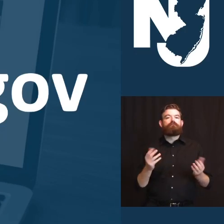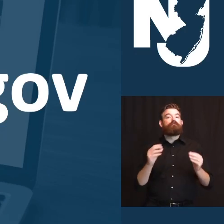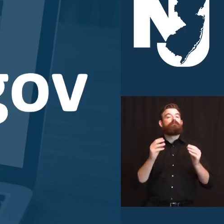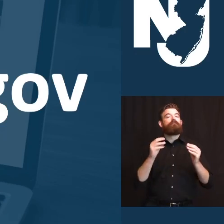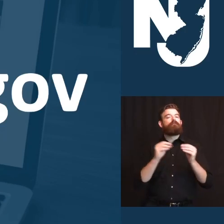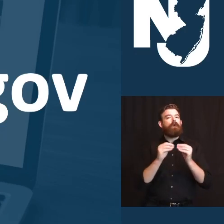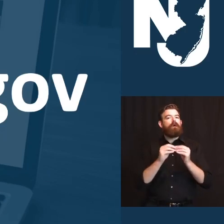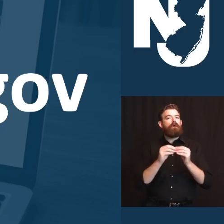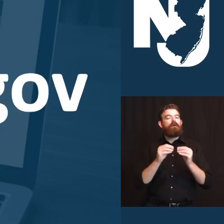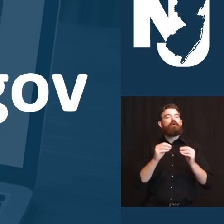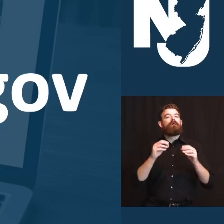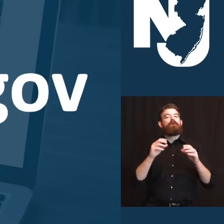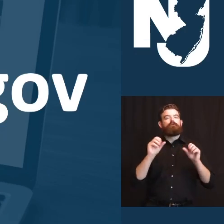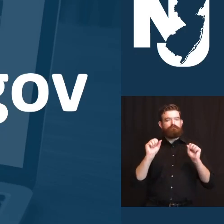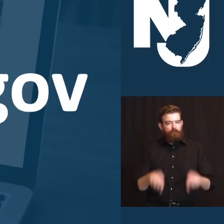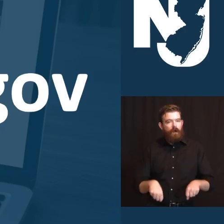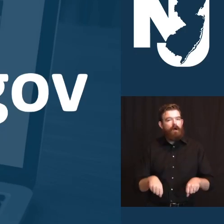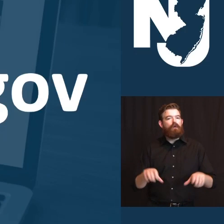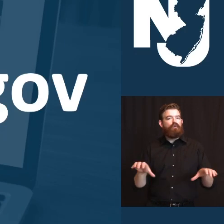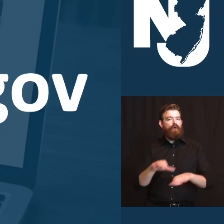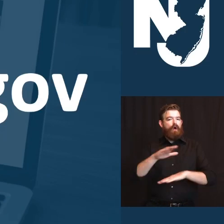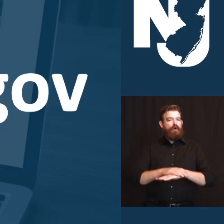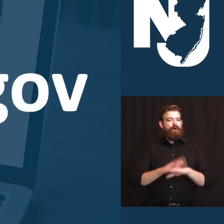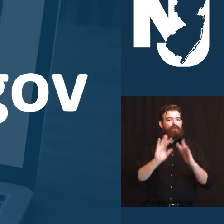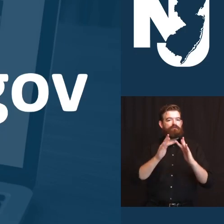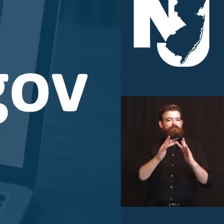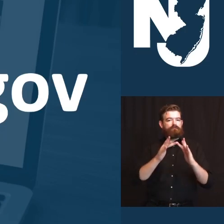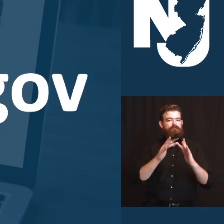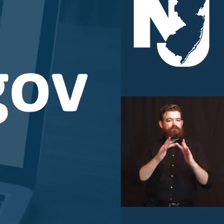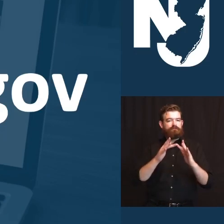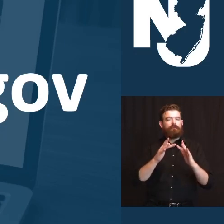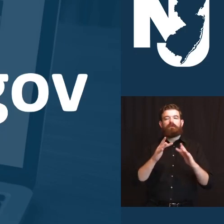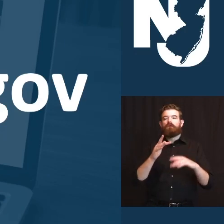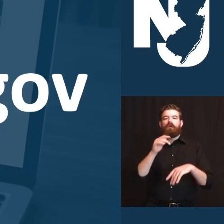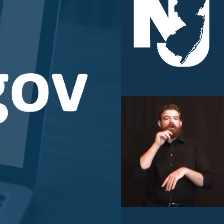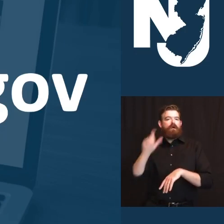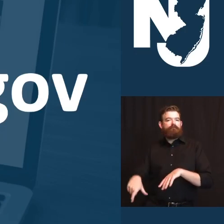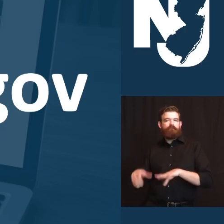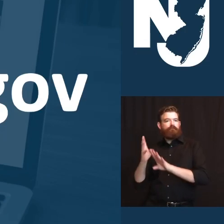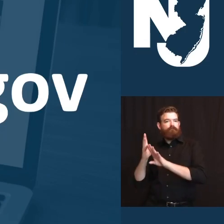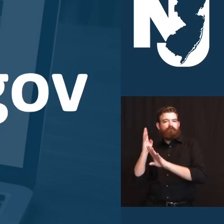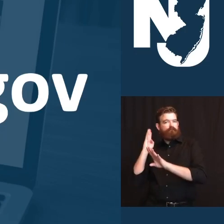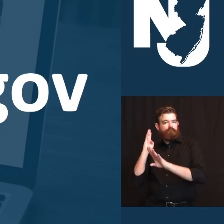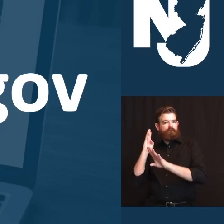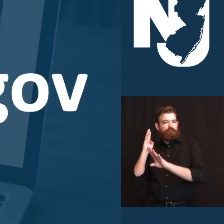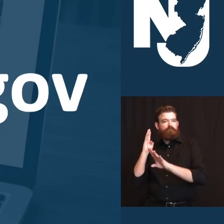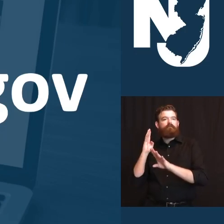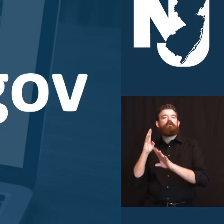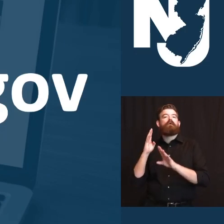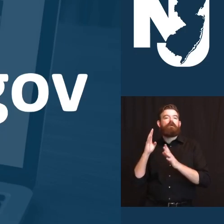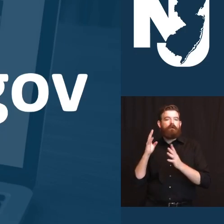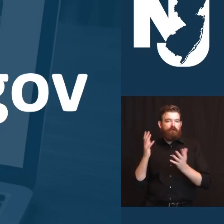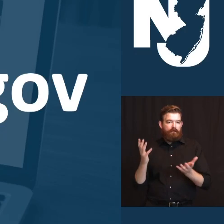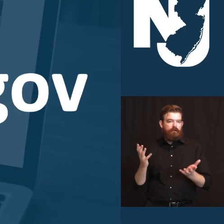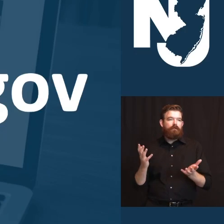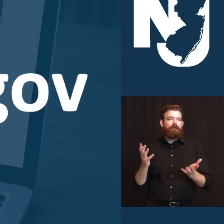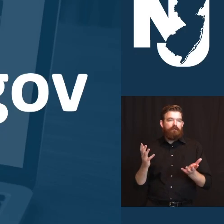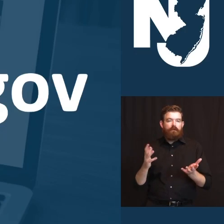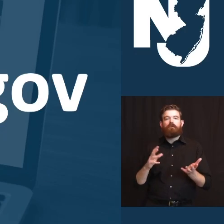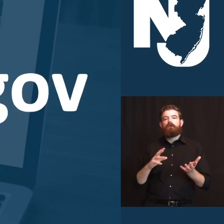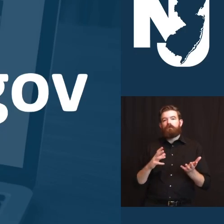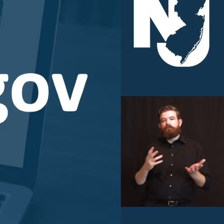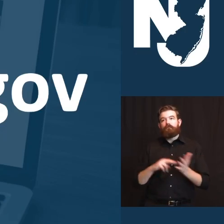with special needs greater access to in-agency services, and extending the deadline for new residents to get